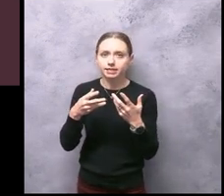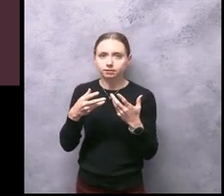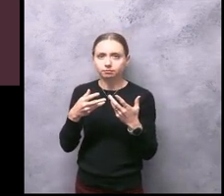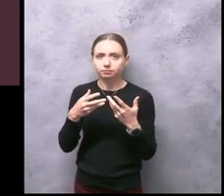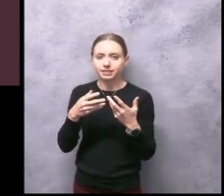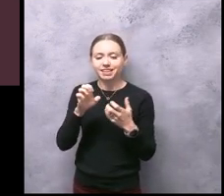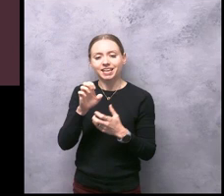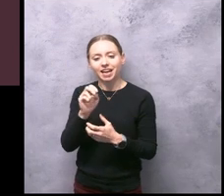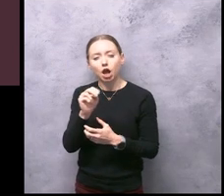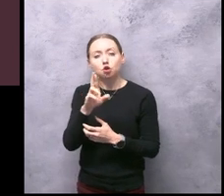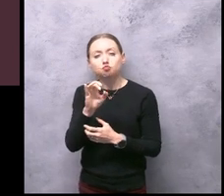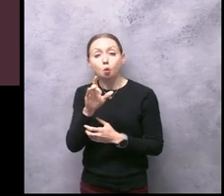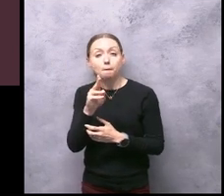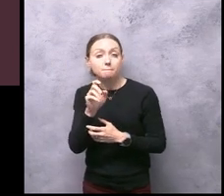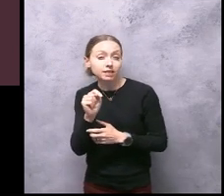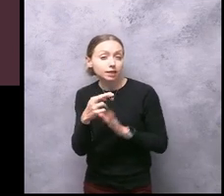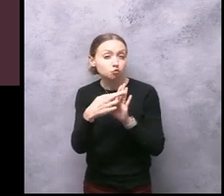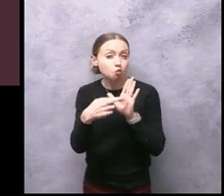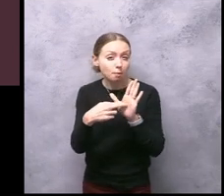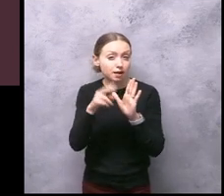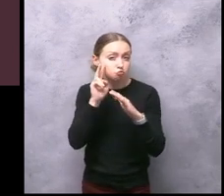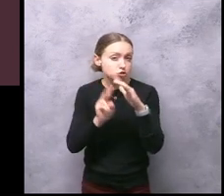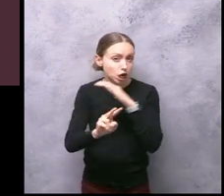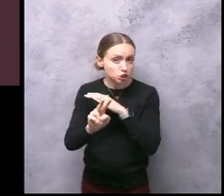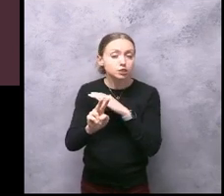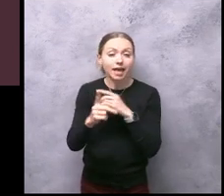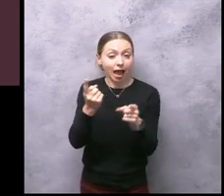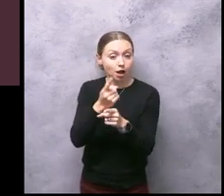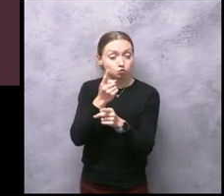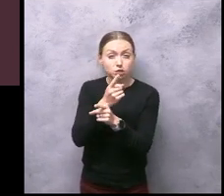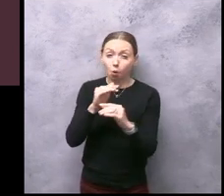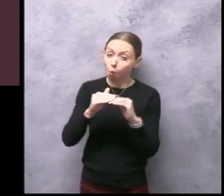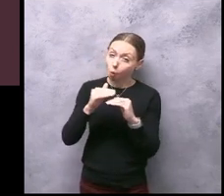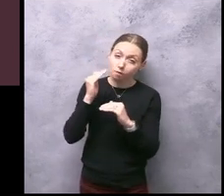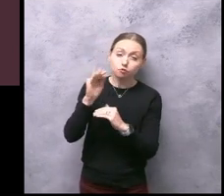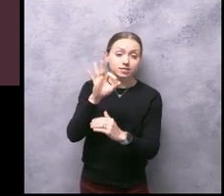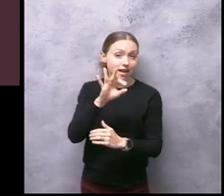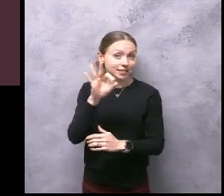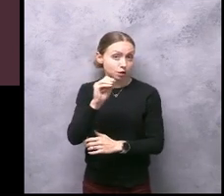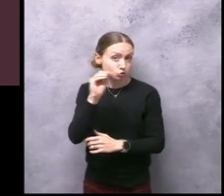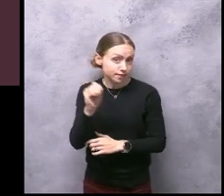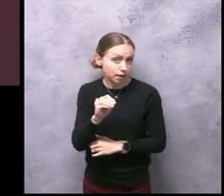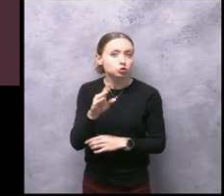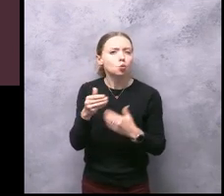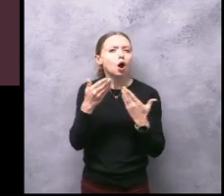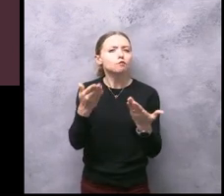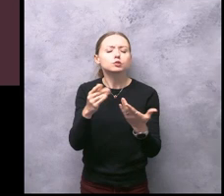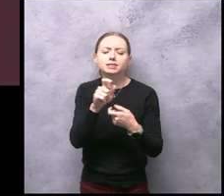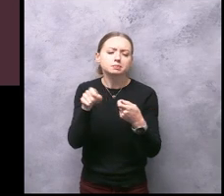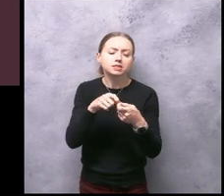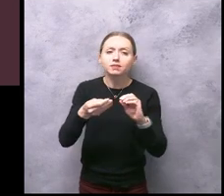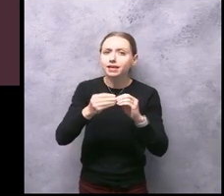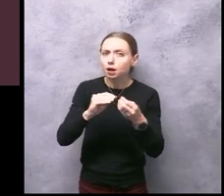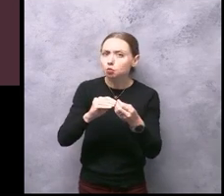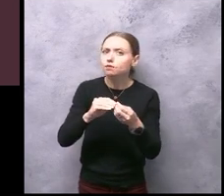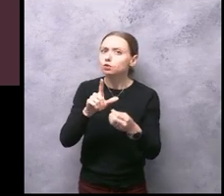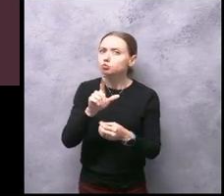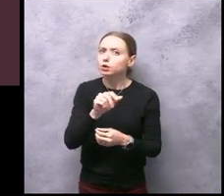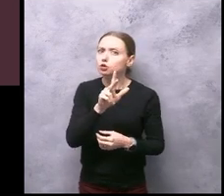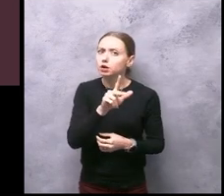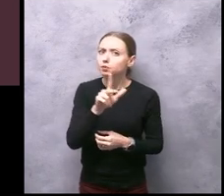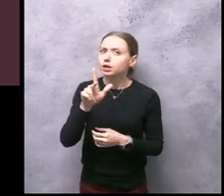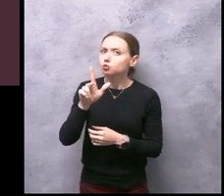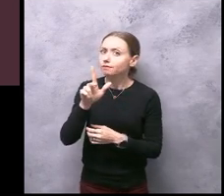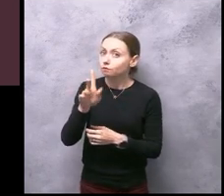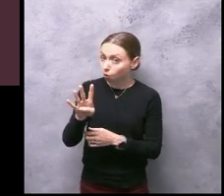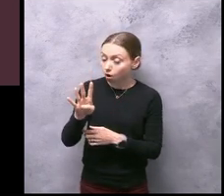an accuracy rate exceeding 99%. To offer a precise figure from 23-24, our boundary projection planning team was able